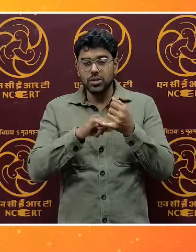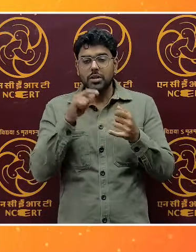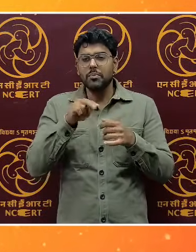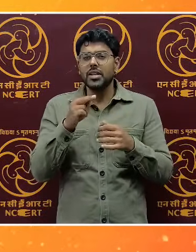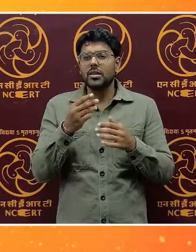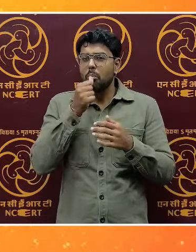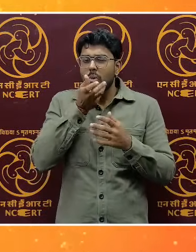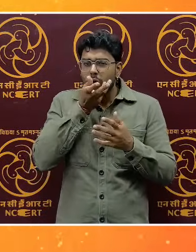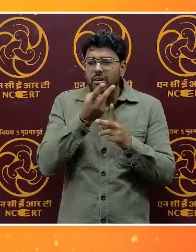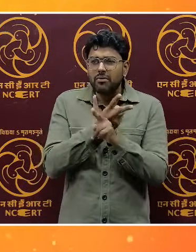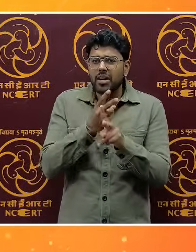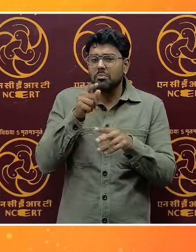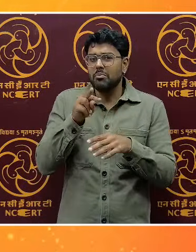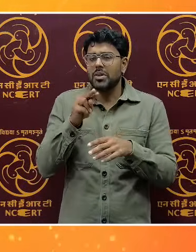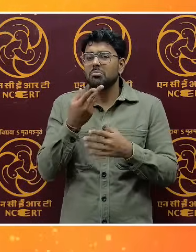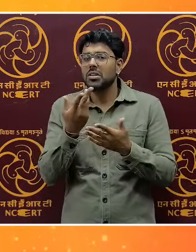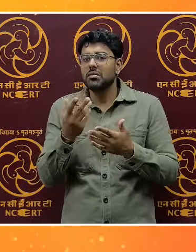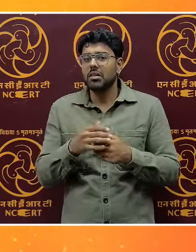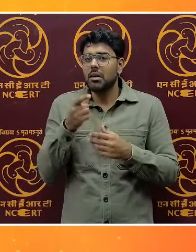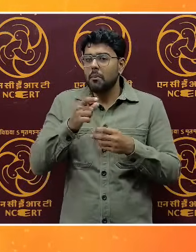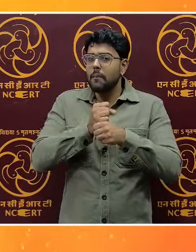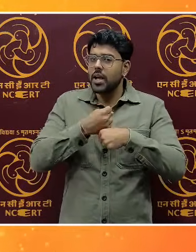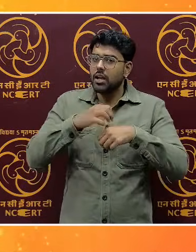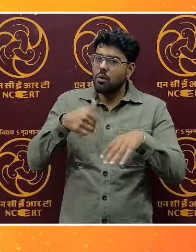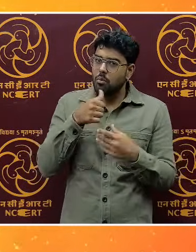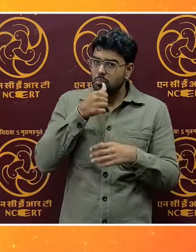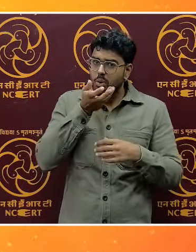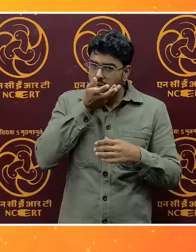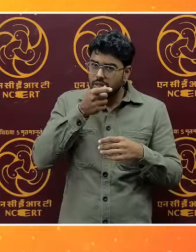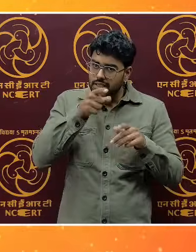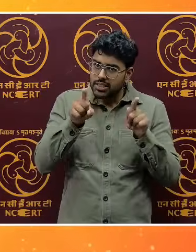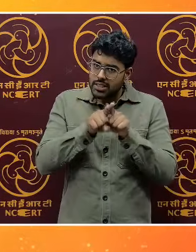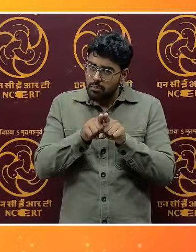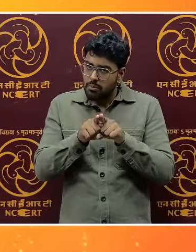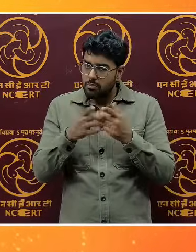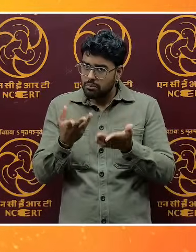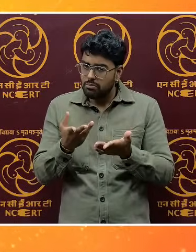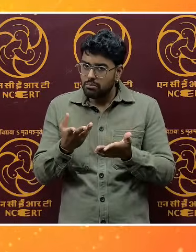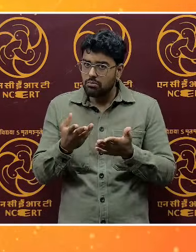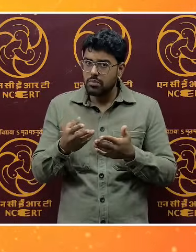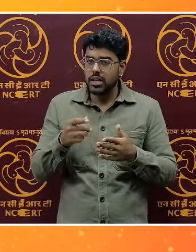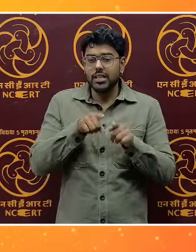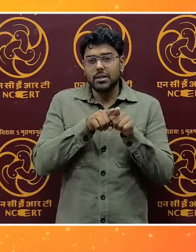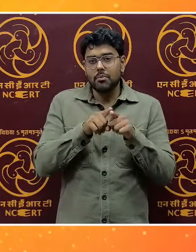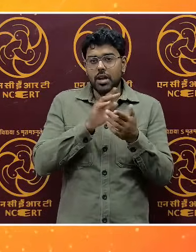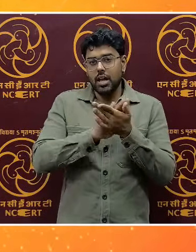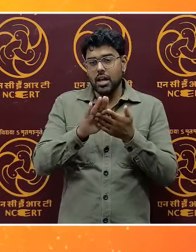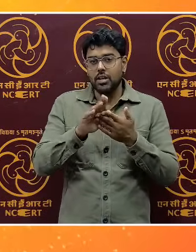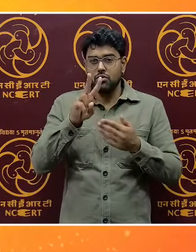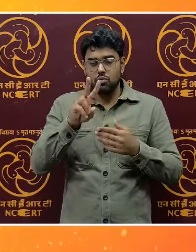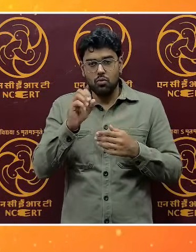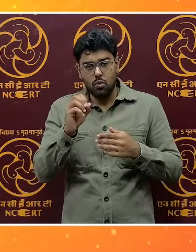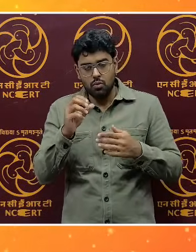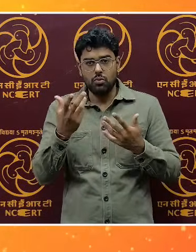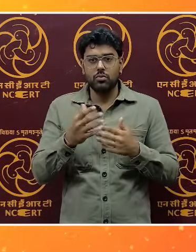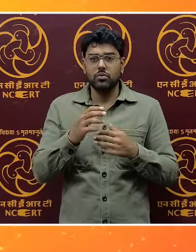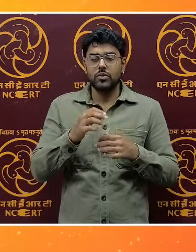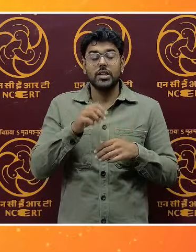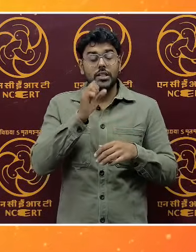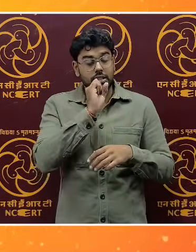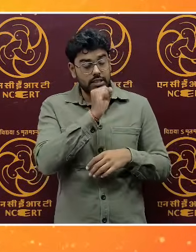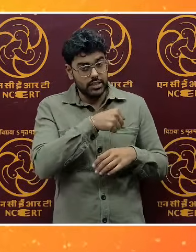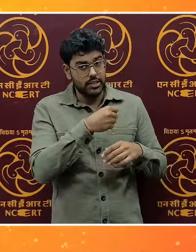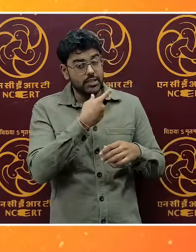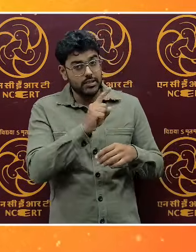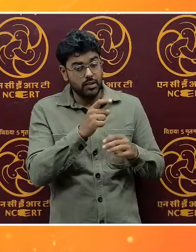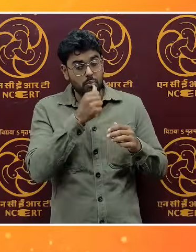exactly is a molecule and how is it formed? Is water a molecule? Like we have two elements there, hydrogen and oxygen. Water is a molecule, very